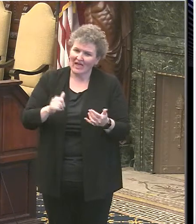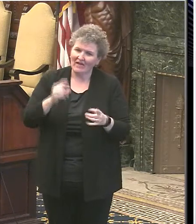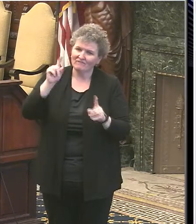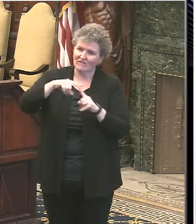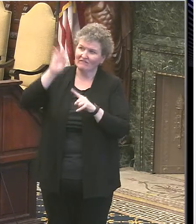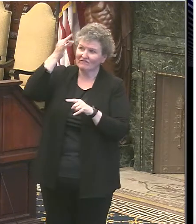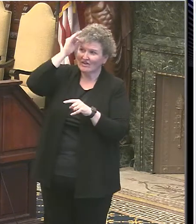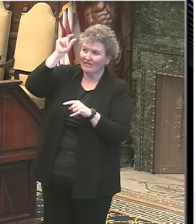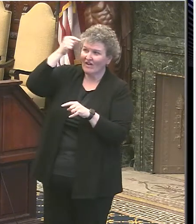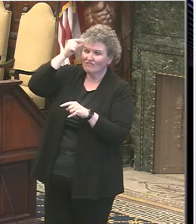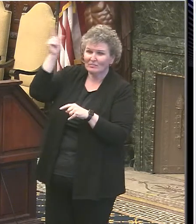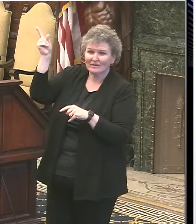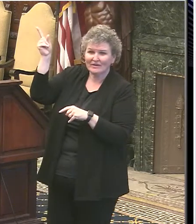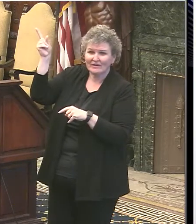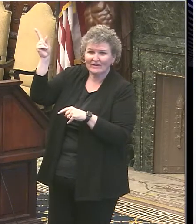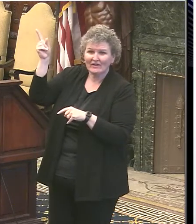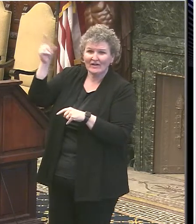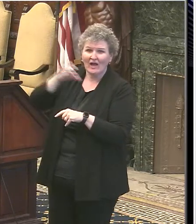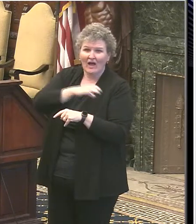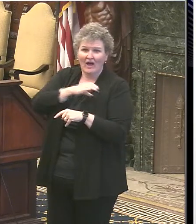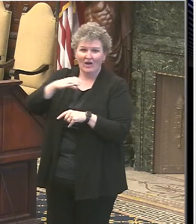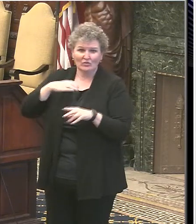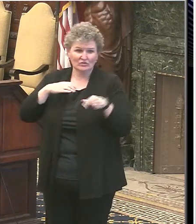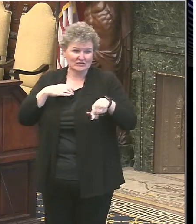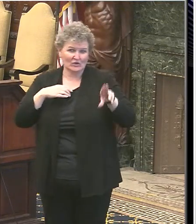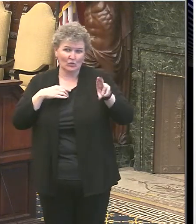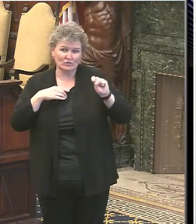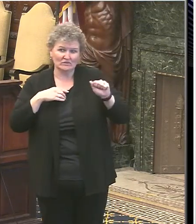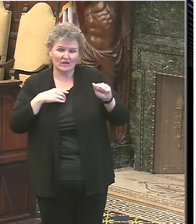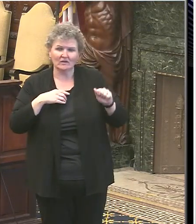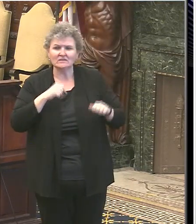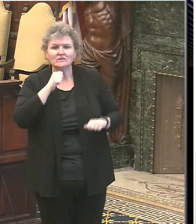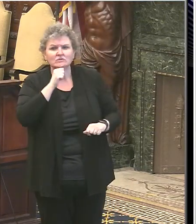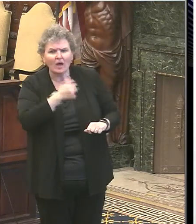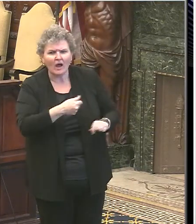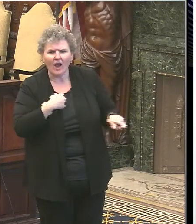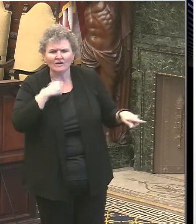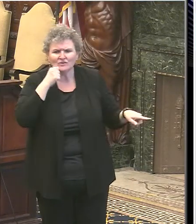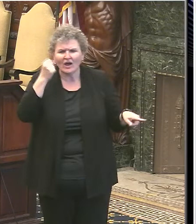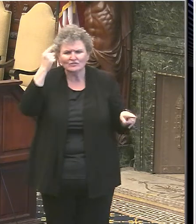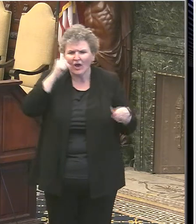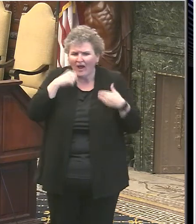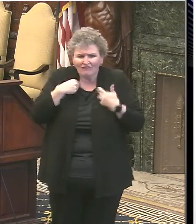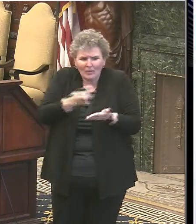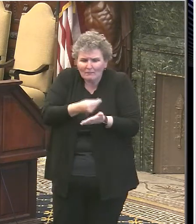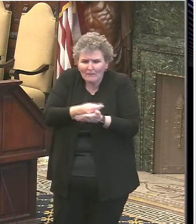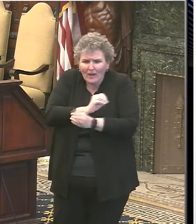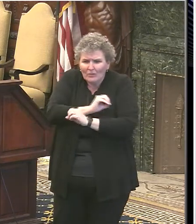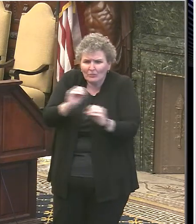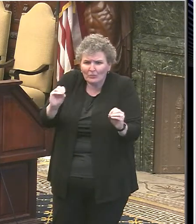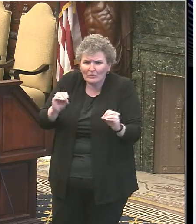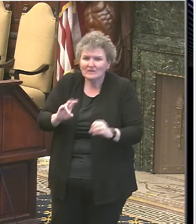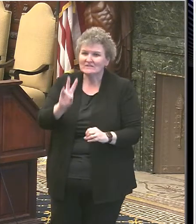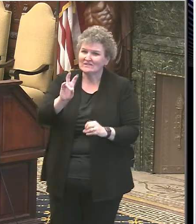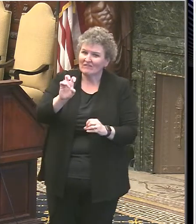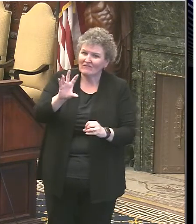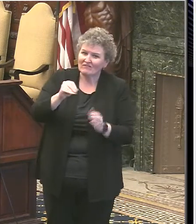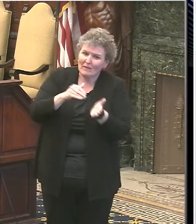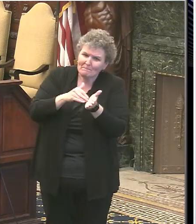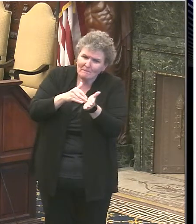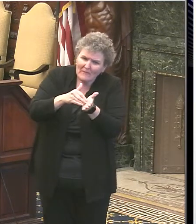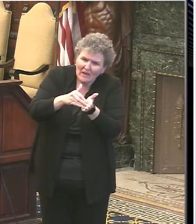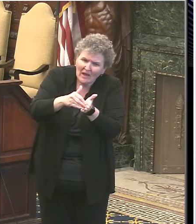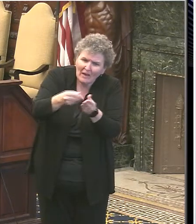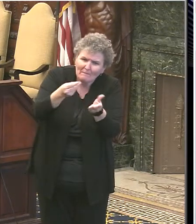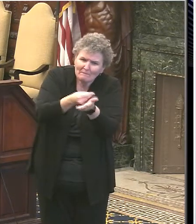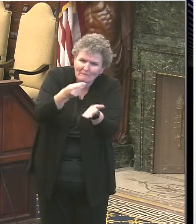coming from the Congress of the United States. But it's not. Well, I understand that. We don't have it. I have a $750 million deficit and a